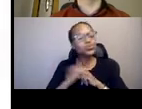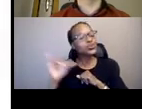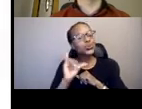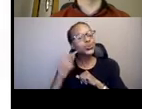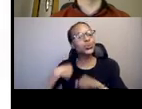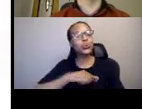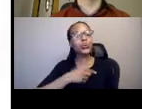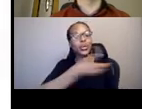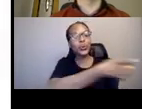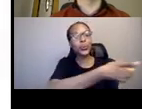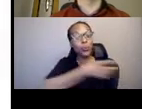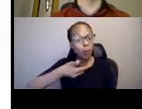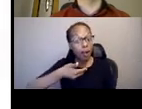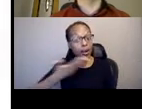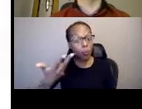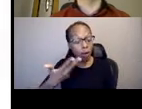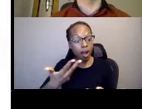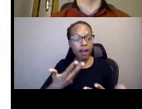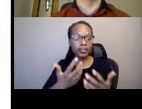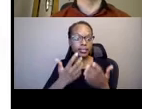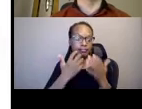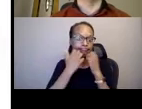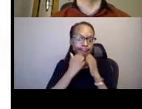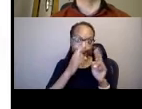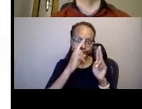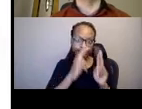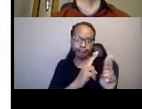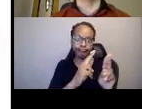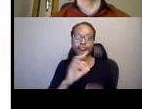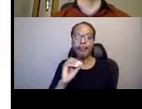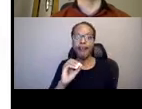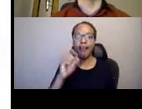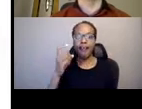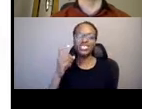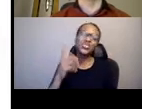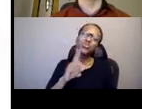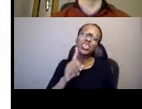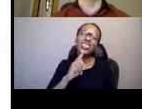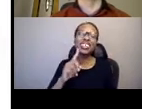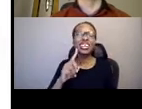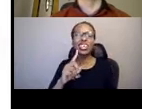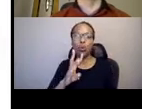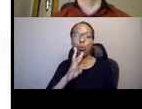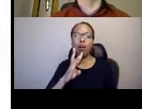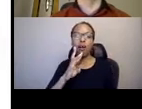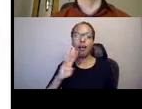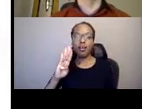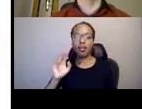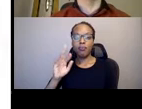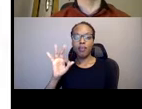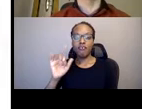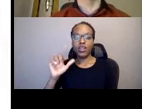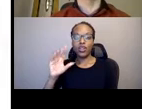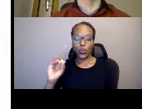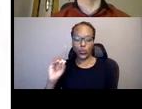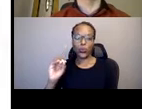welcoming the sacred ox, or the sacred water buffalo, really, in the Asian culture. And